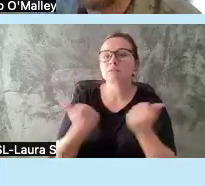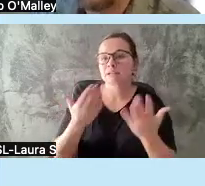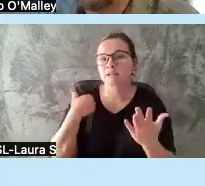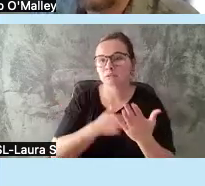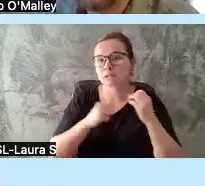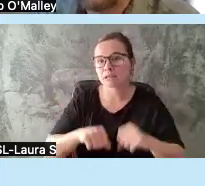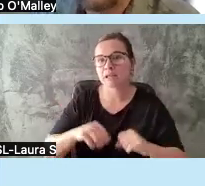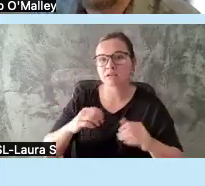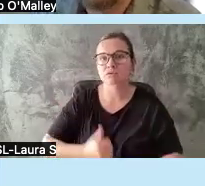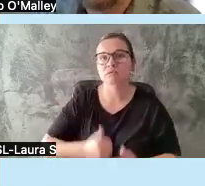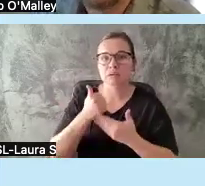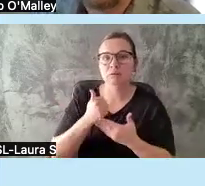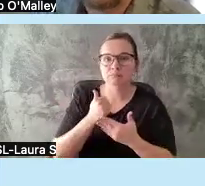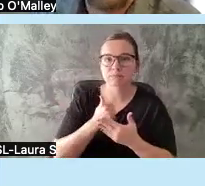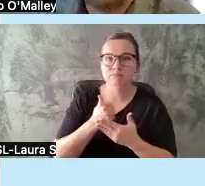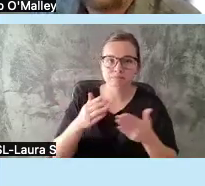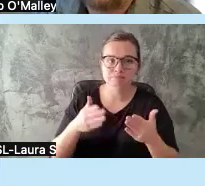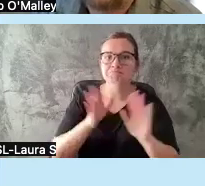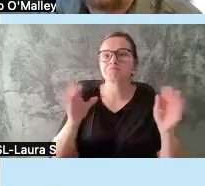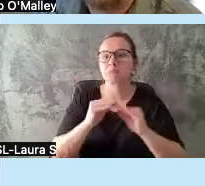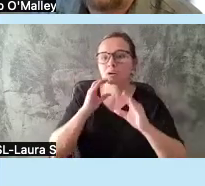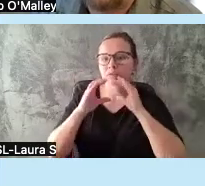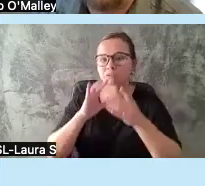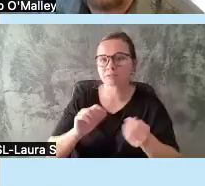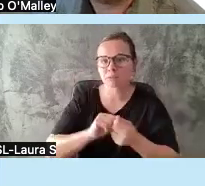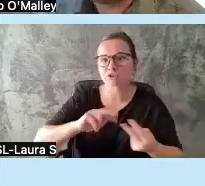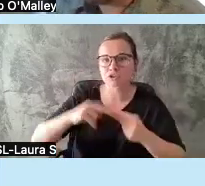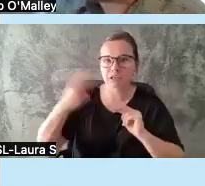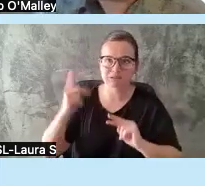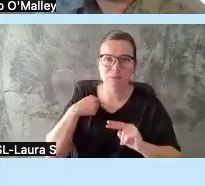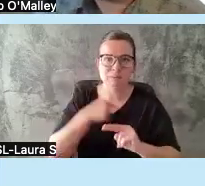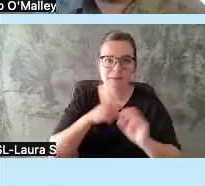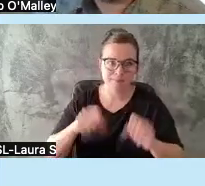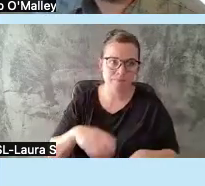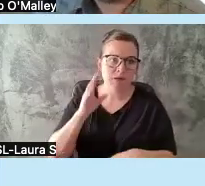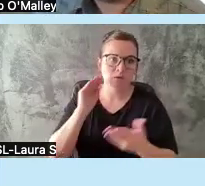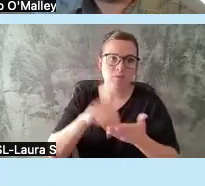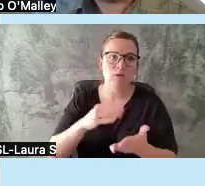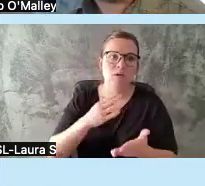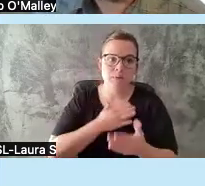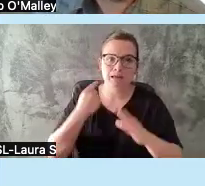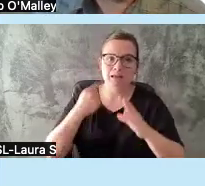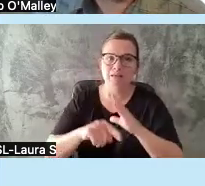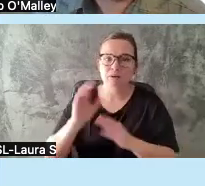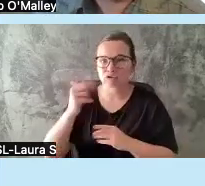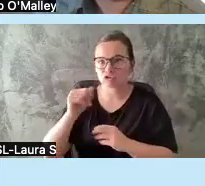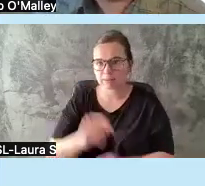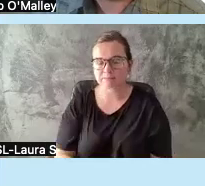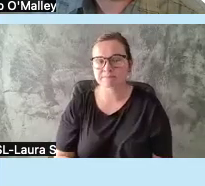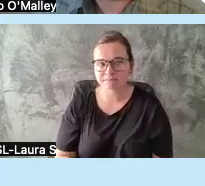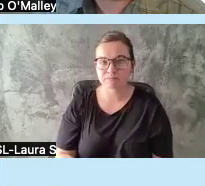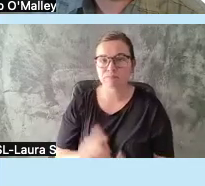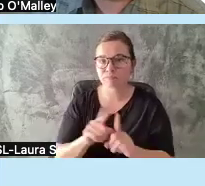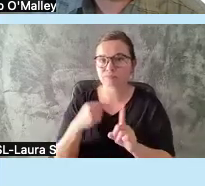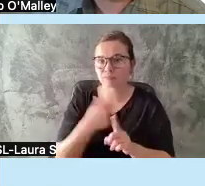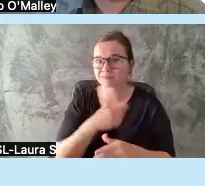do to kind of help broaden conversations about genetics wherever we can. I'll also put my email in chat here as we